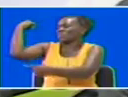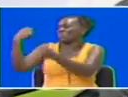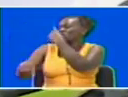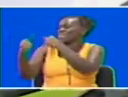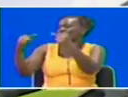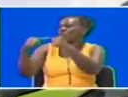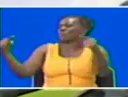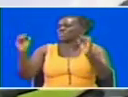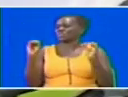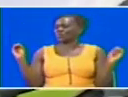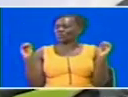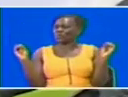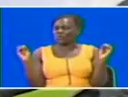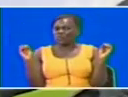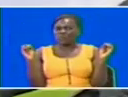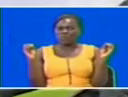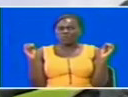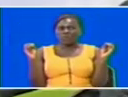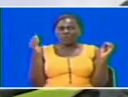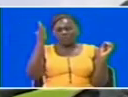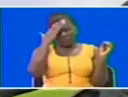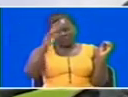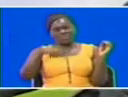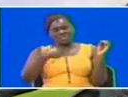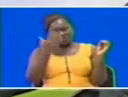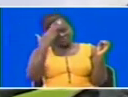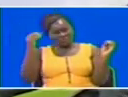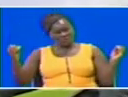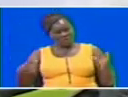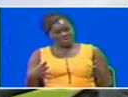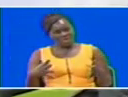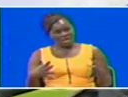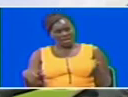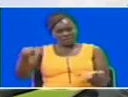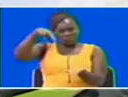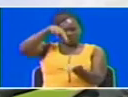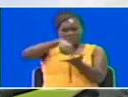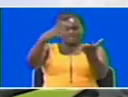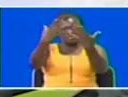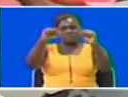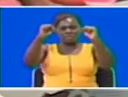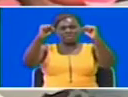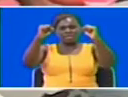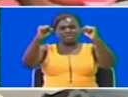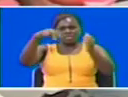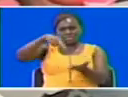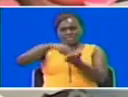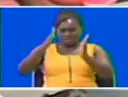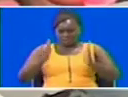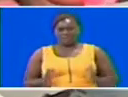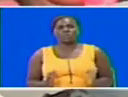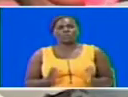literally unopposed. You know, so we are very clear that we have to field a presidential